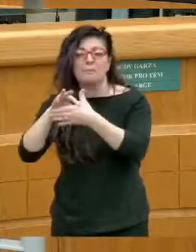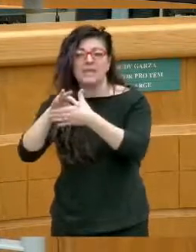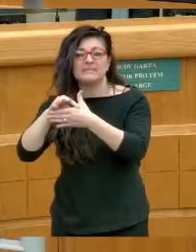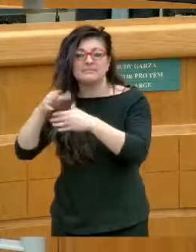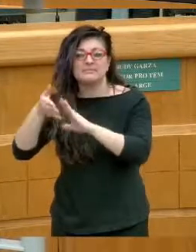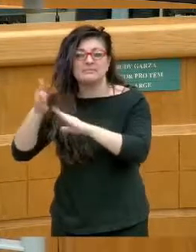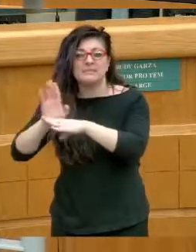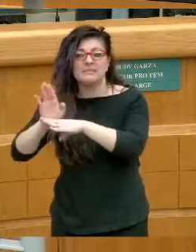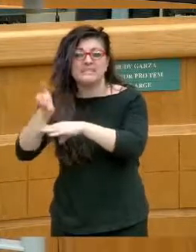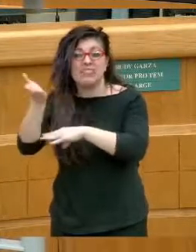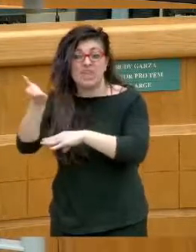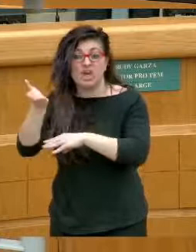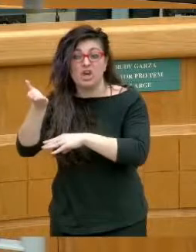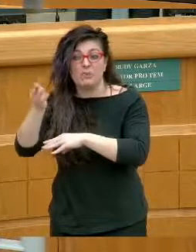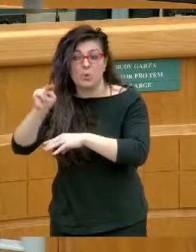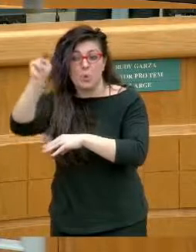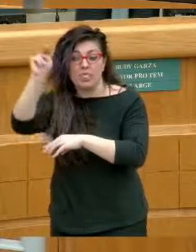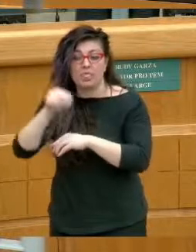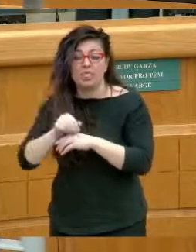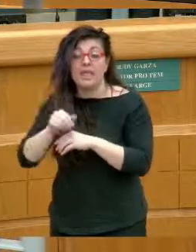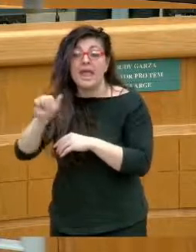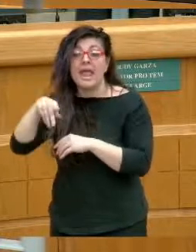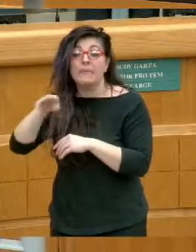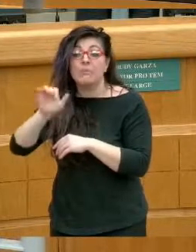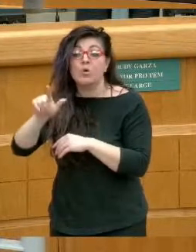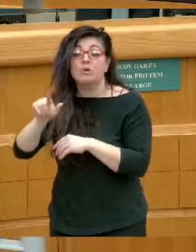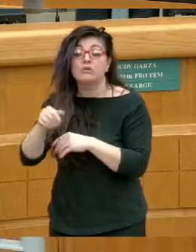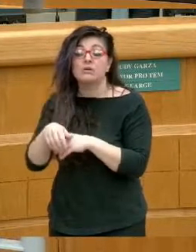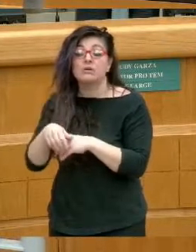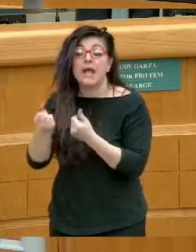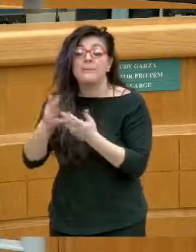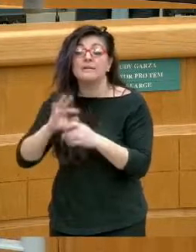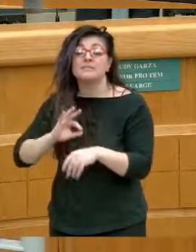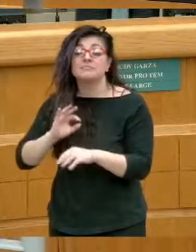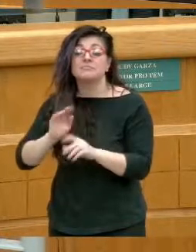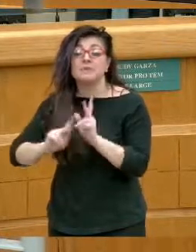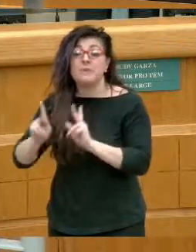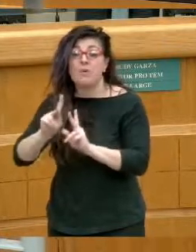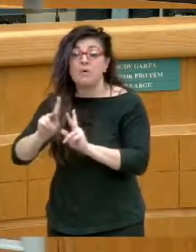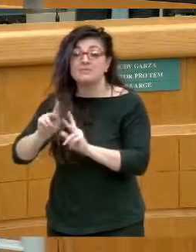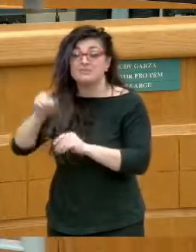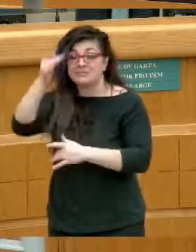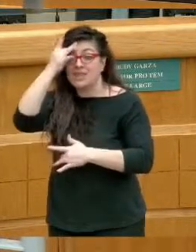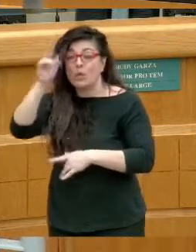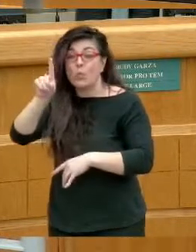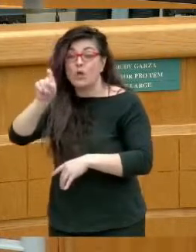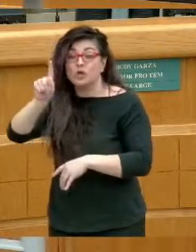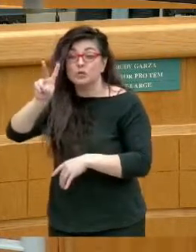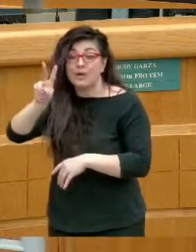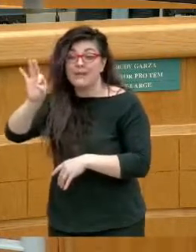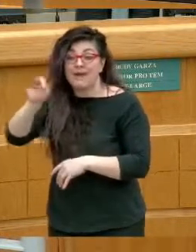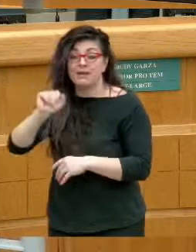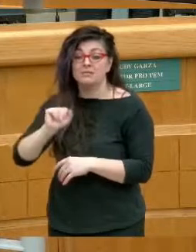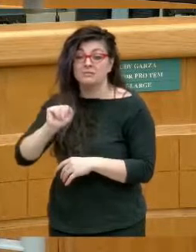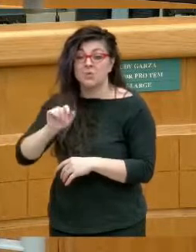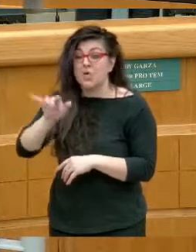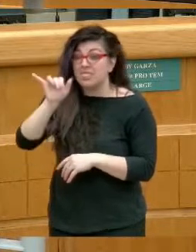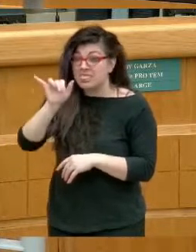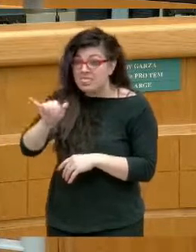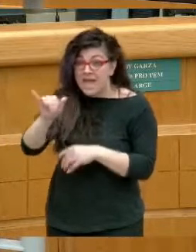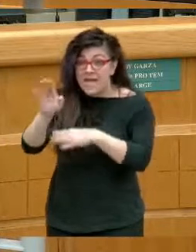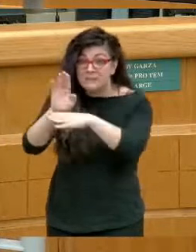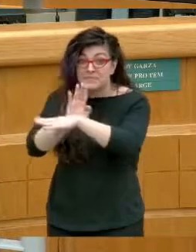had 121 cases of COVID-19 associated with that meatpacking plant. Well, that meatpacking plant didn't agree to test all of